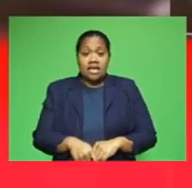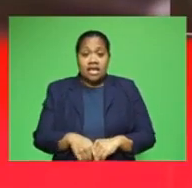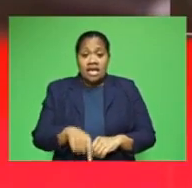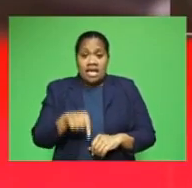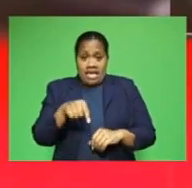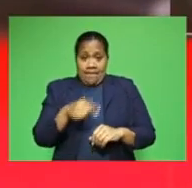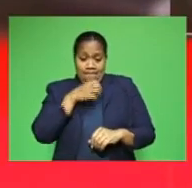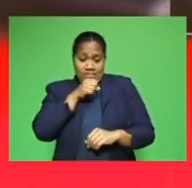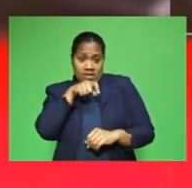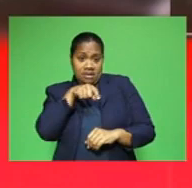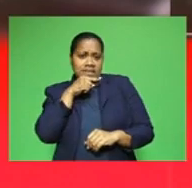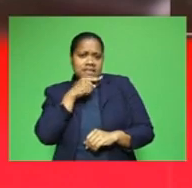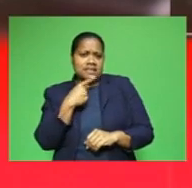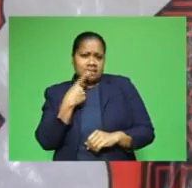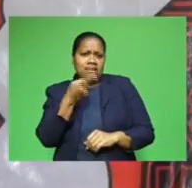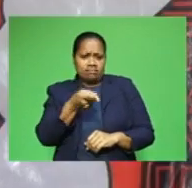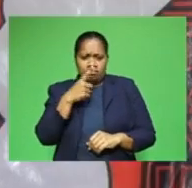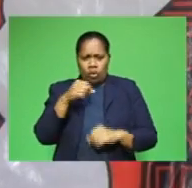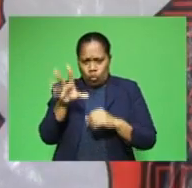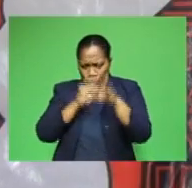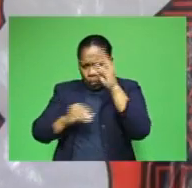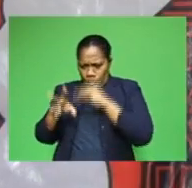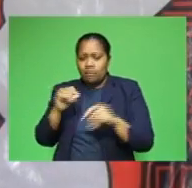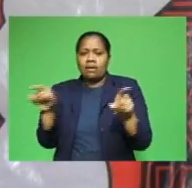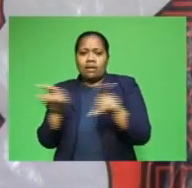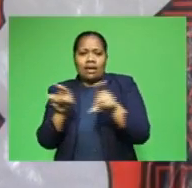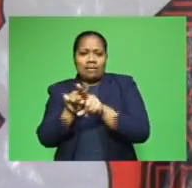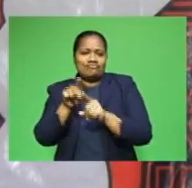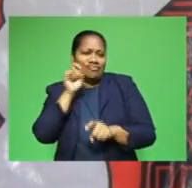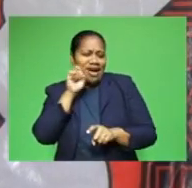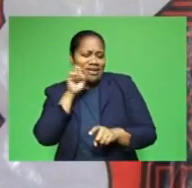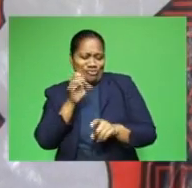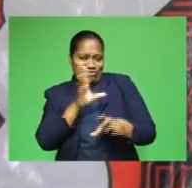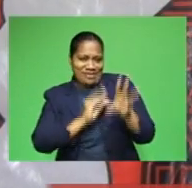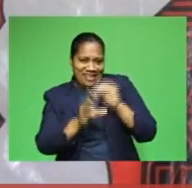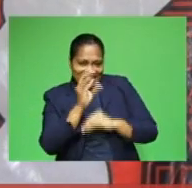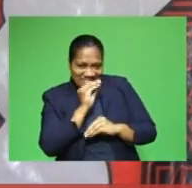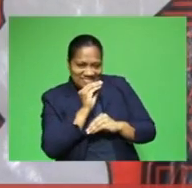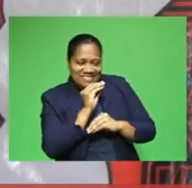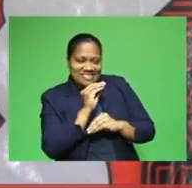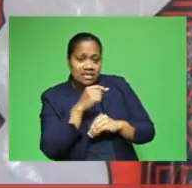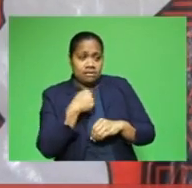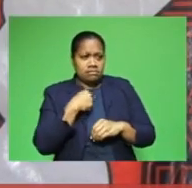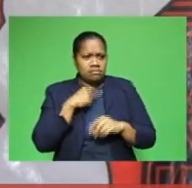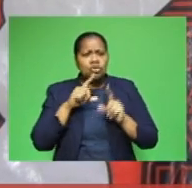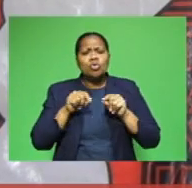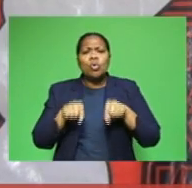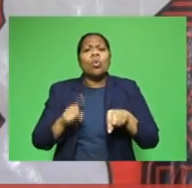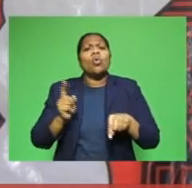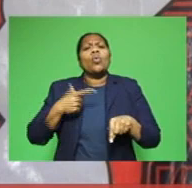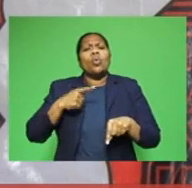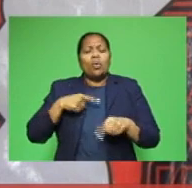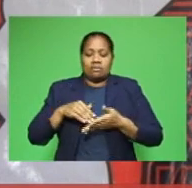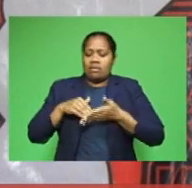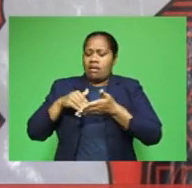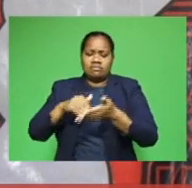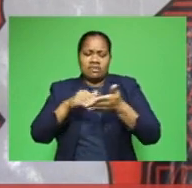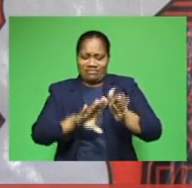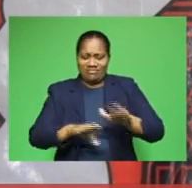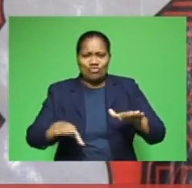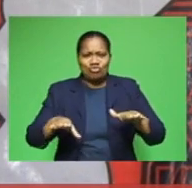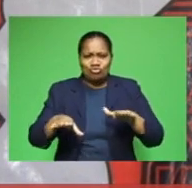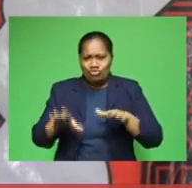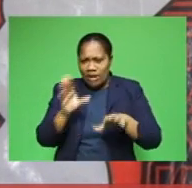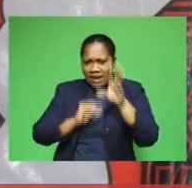for learning as well as fun. We do this to help kids learn the game of basketball and enjoy the